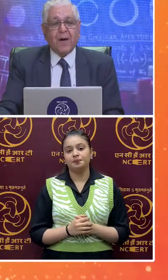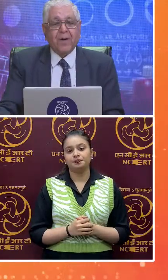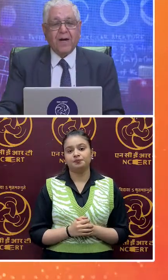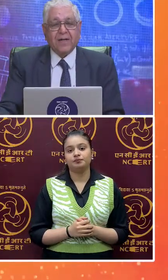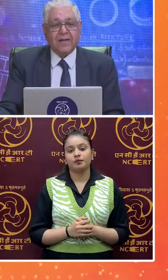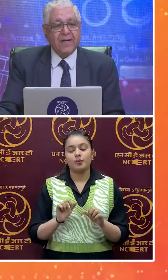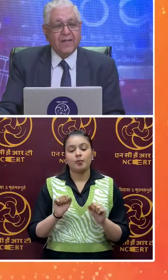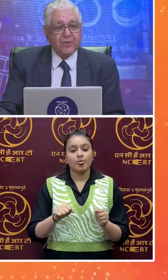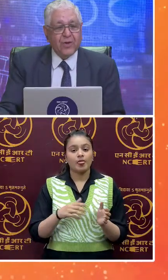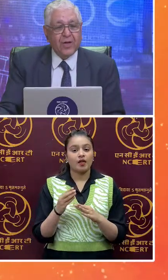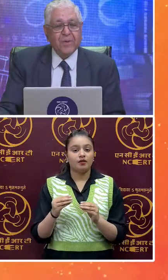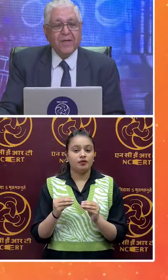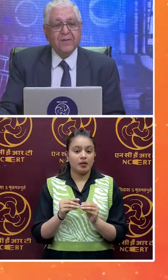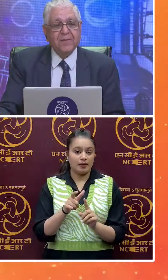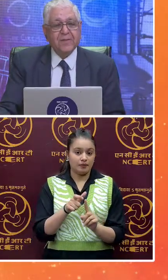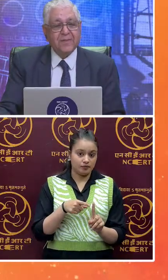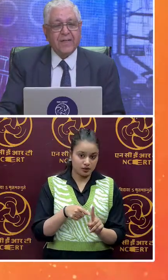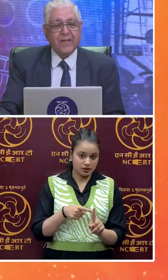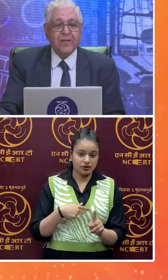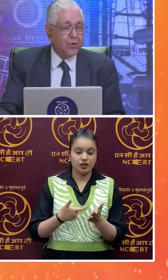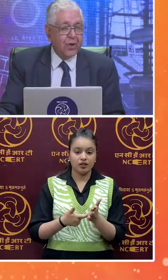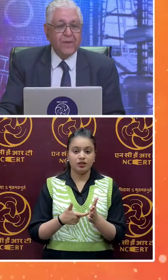So, Bhabha and the radio astronomy,